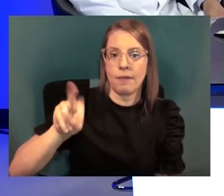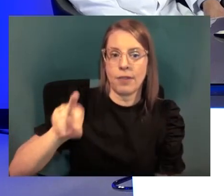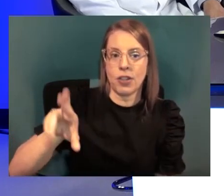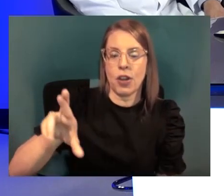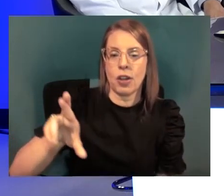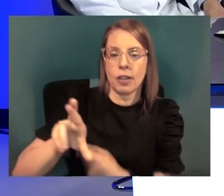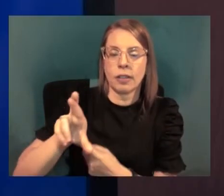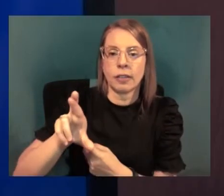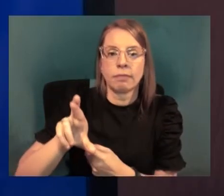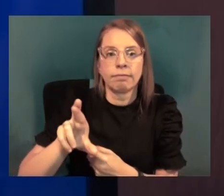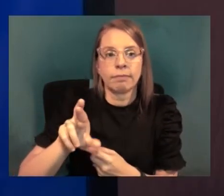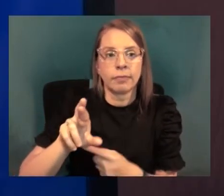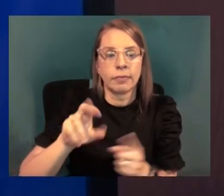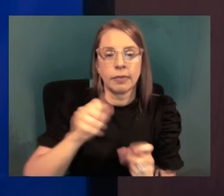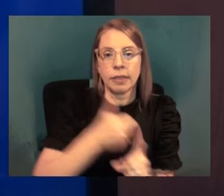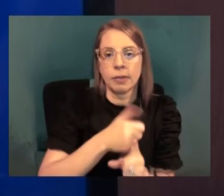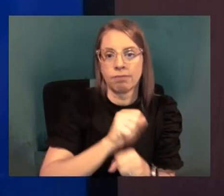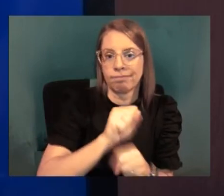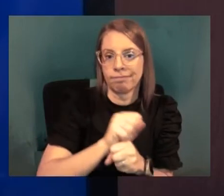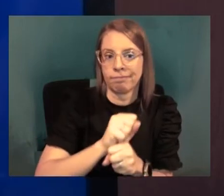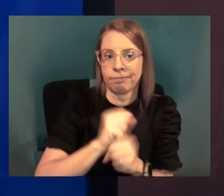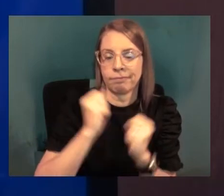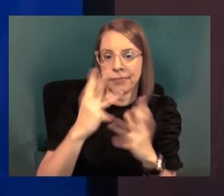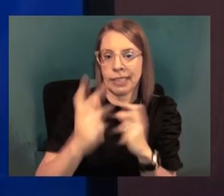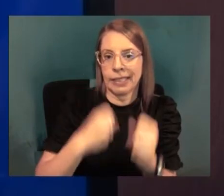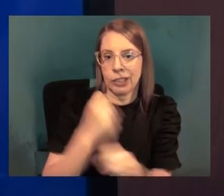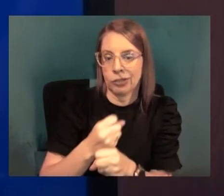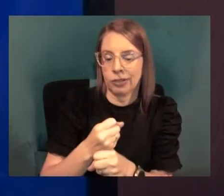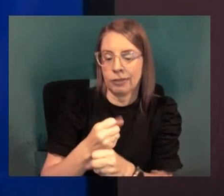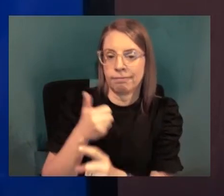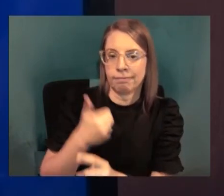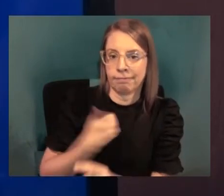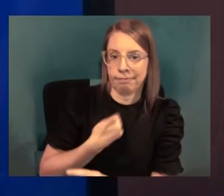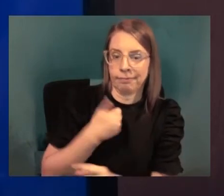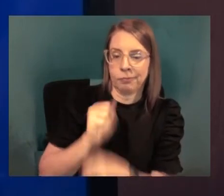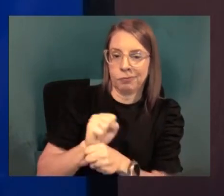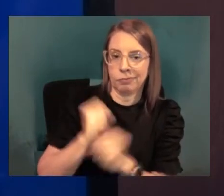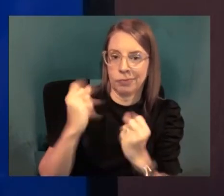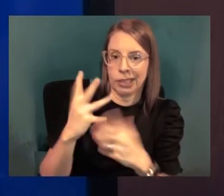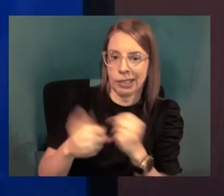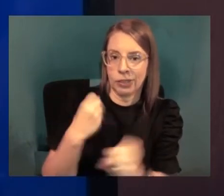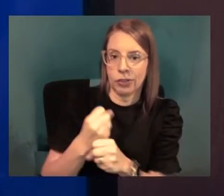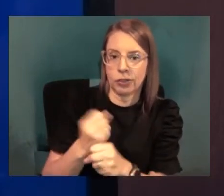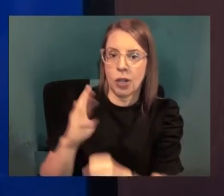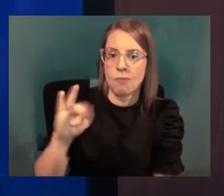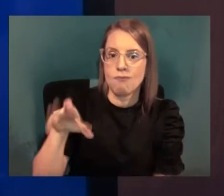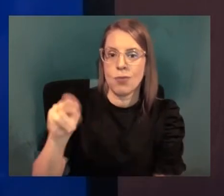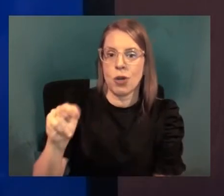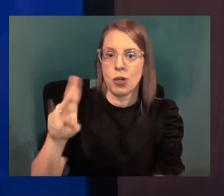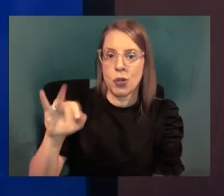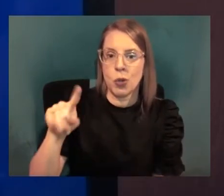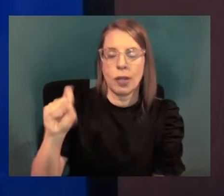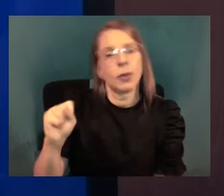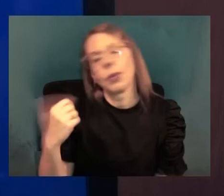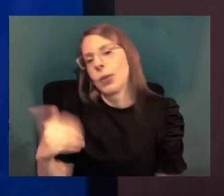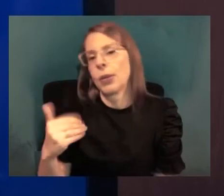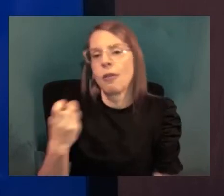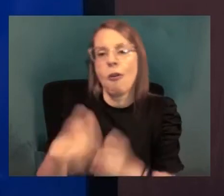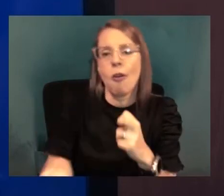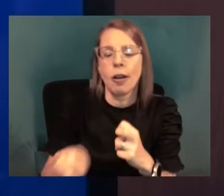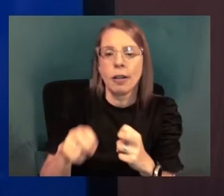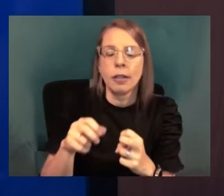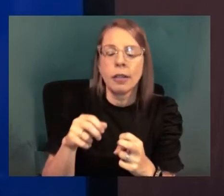burn unit and taking care of patients. And I just think that's one of the hardest things to do. And you know, when you get a significant burn, man, that